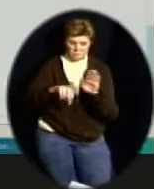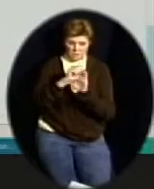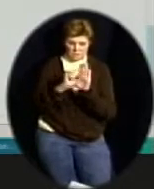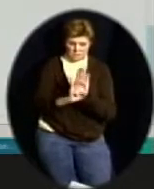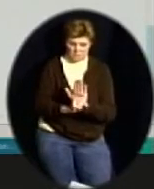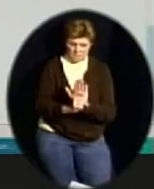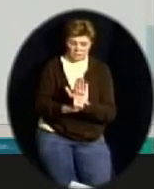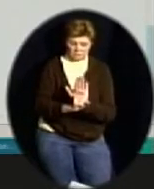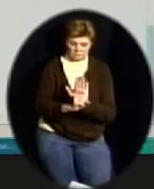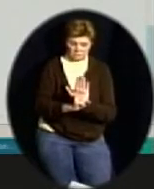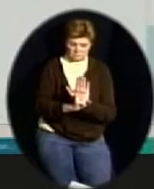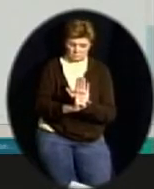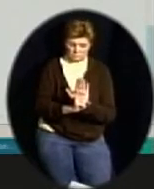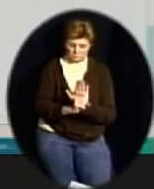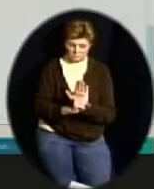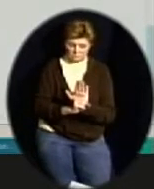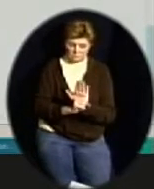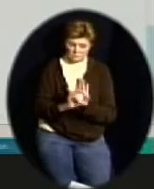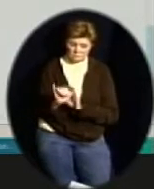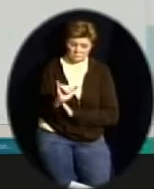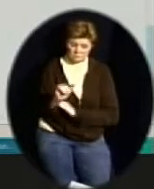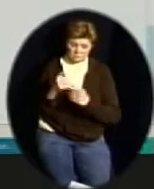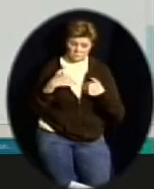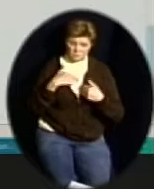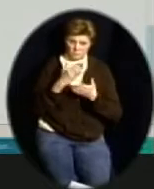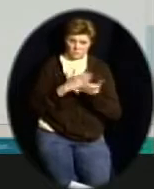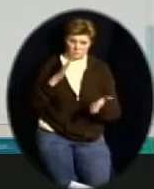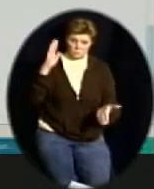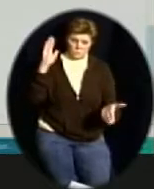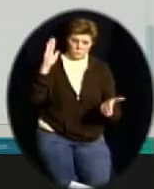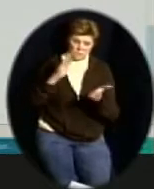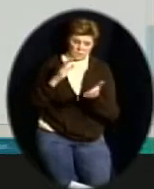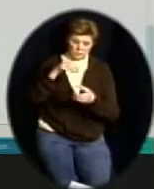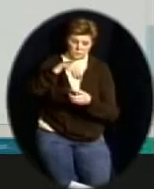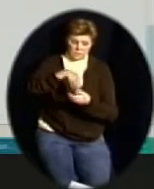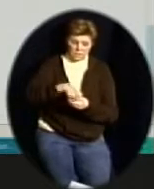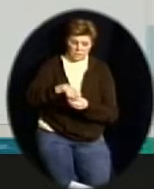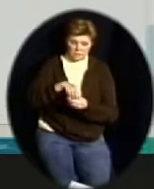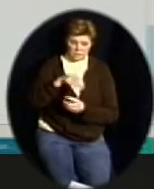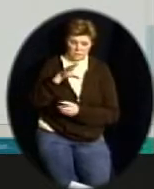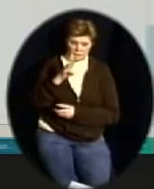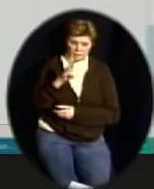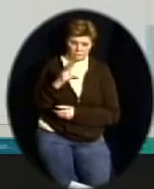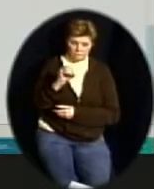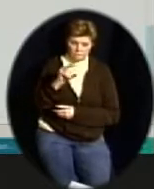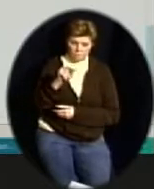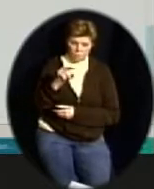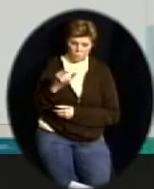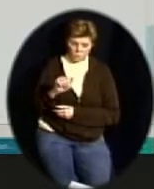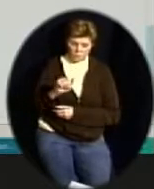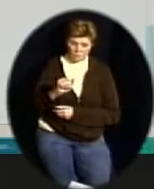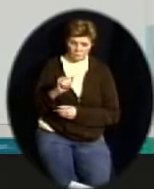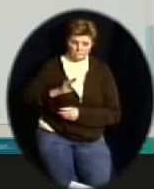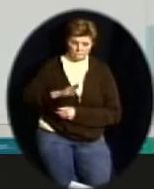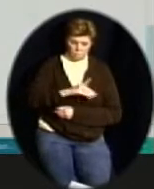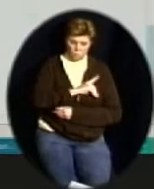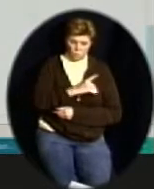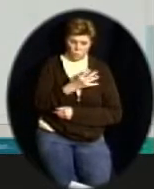objective of having additional reduction in the BOTA, which is Board of Tax Appeal dollars in support of